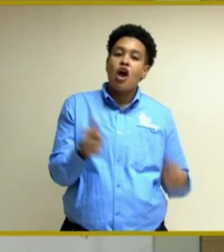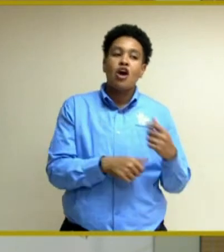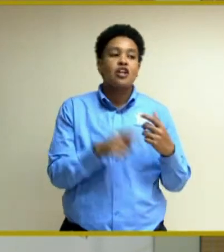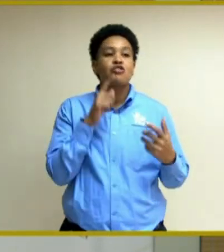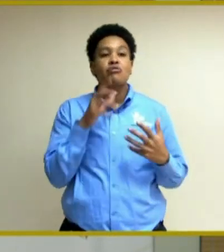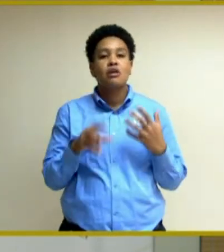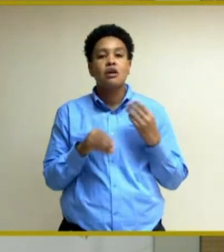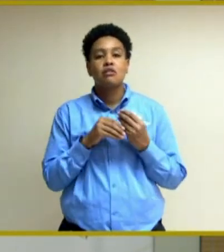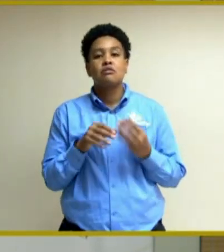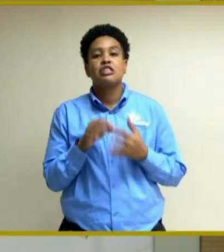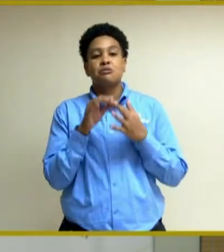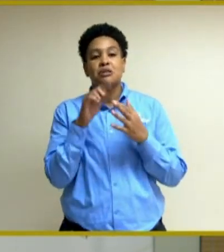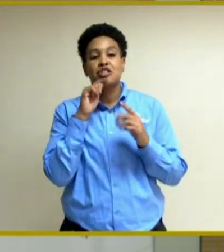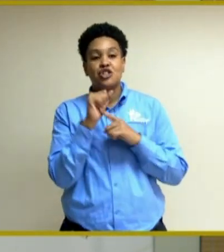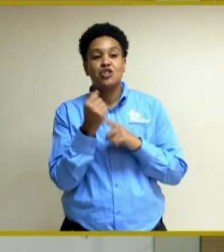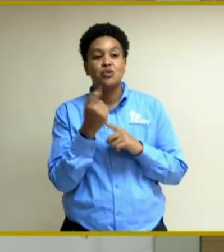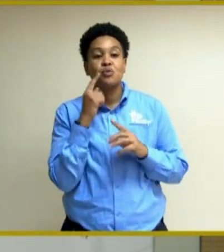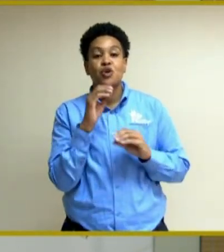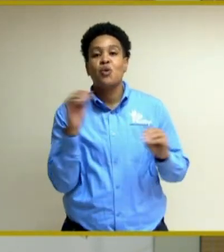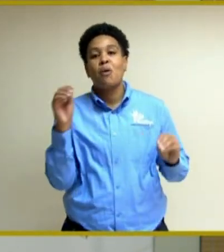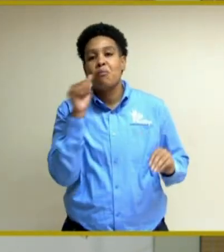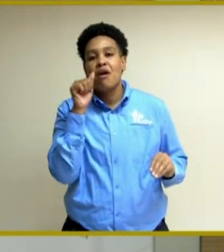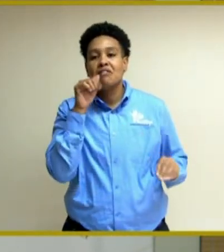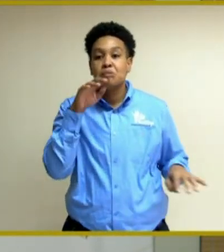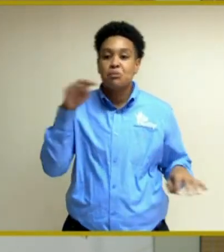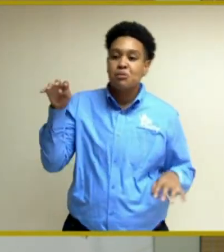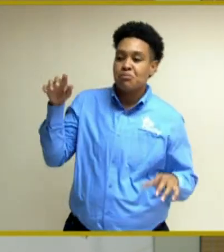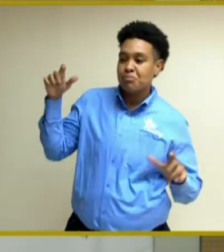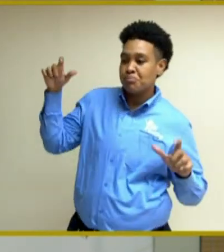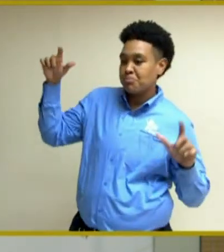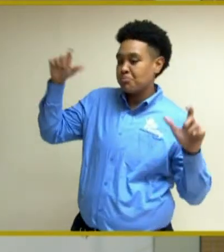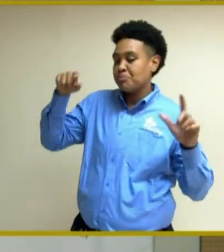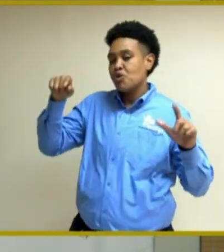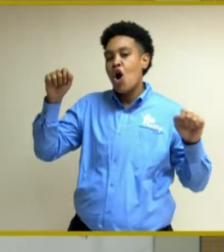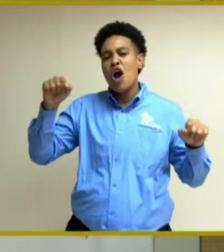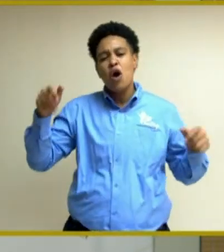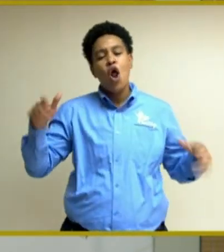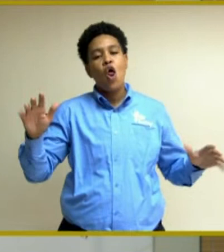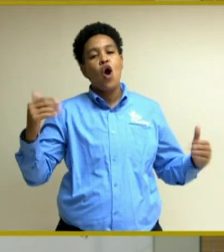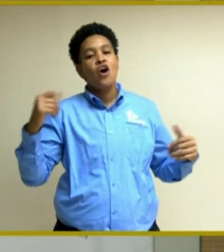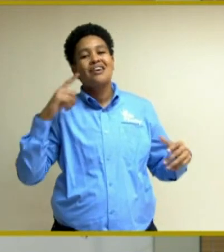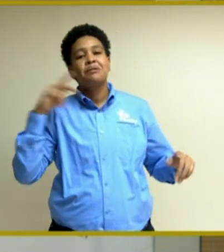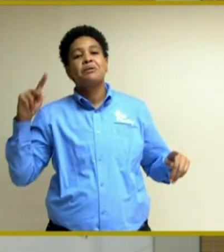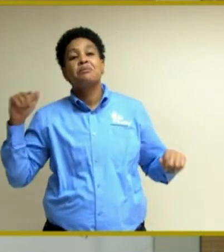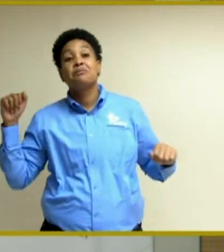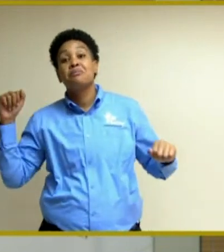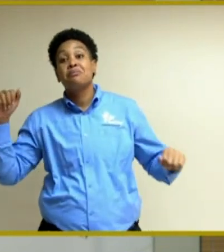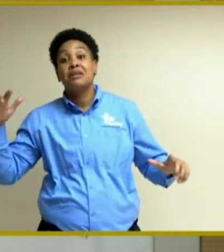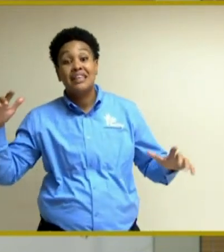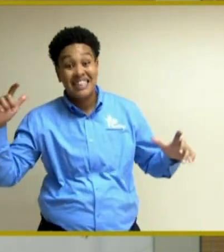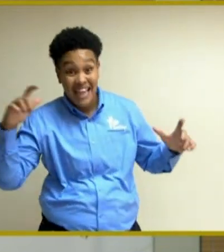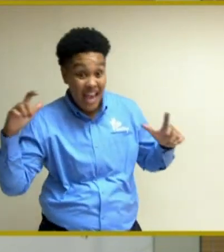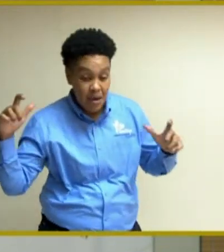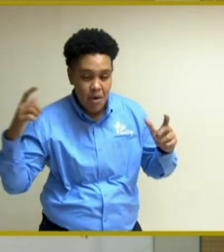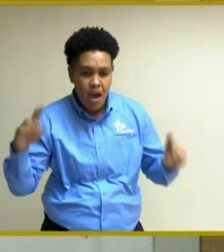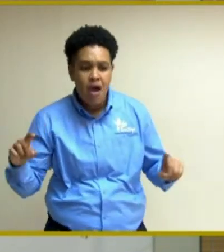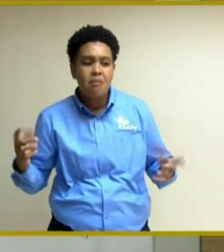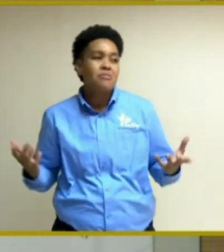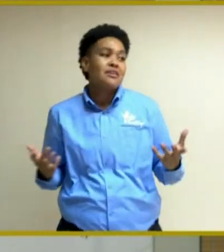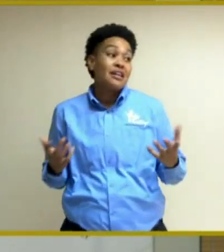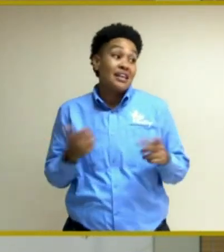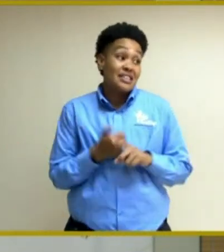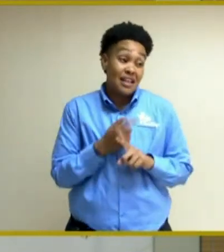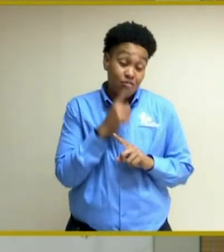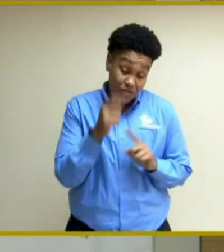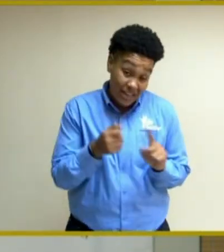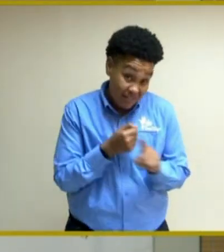extraordinary circumstances in that there was no privacy. You consented to an entourage of cameras and in